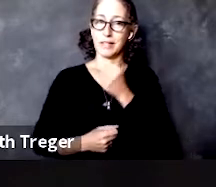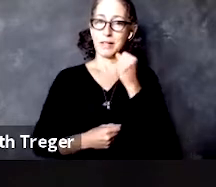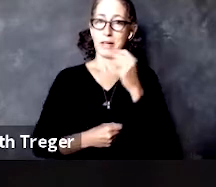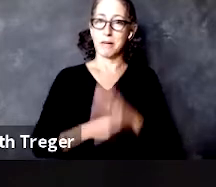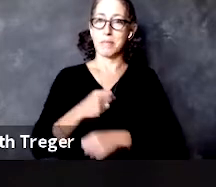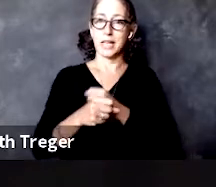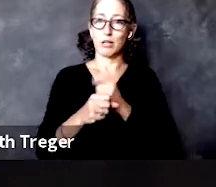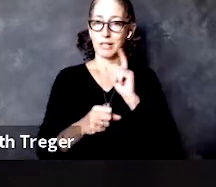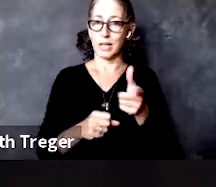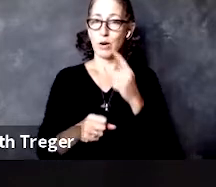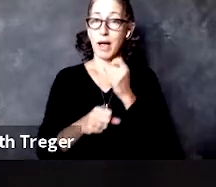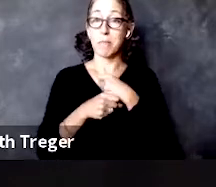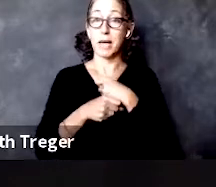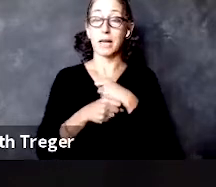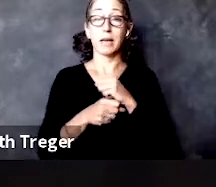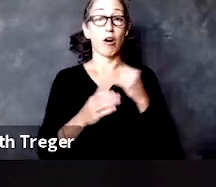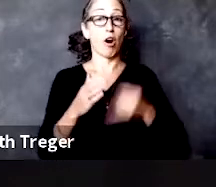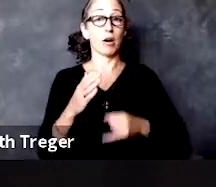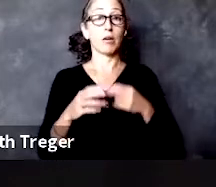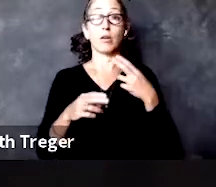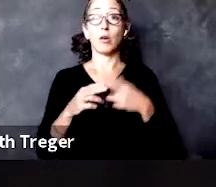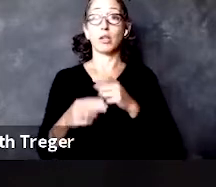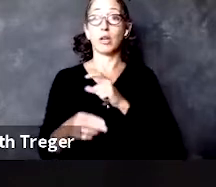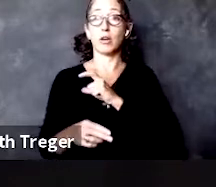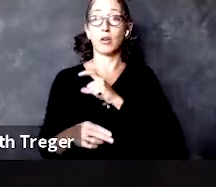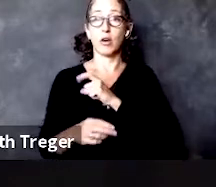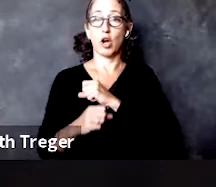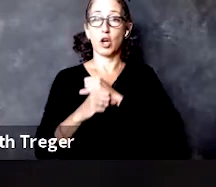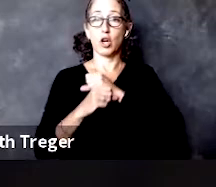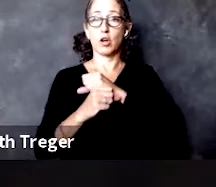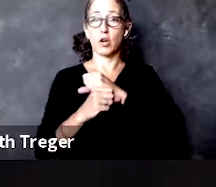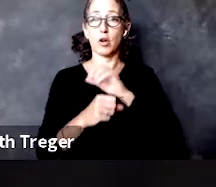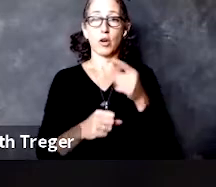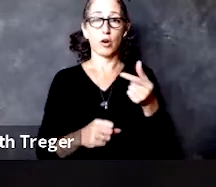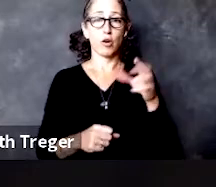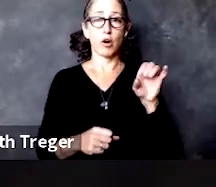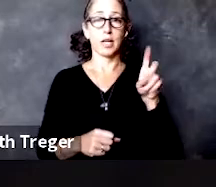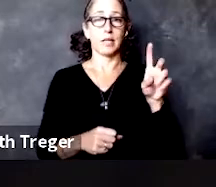View. It's the guard uniforms of 4 different museums in New York City.